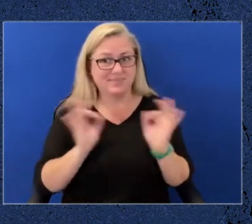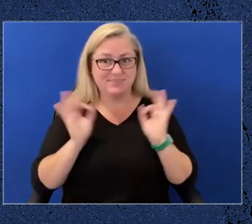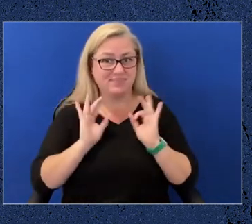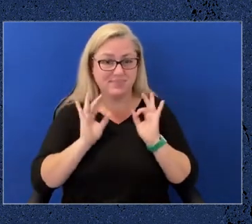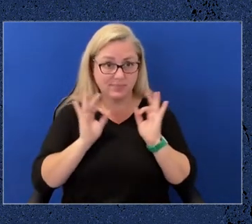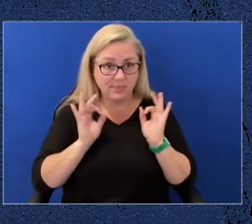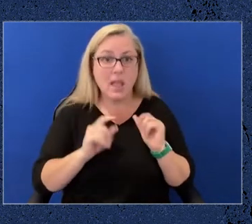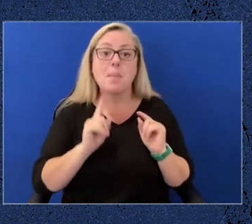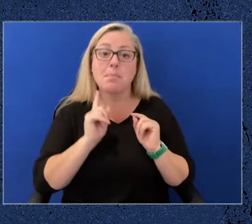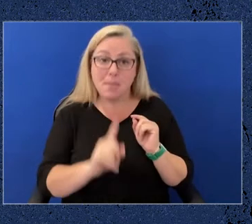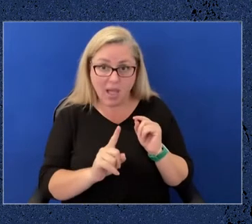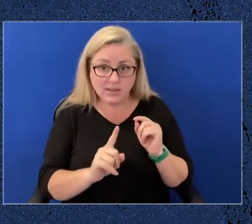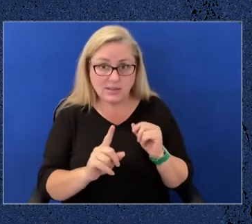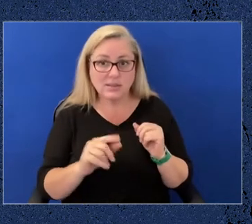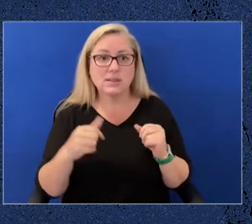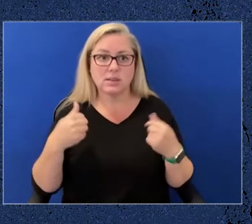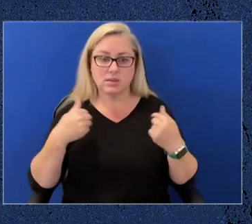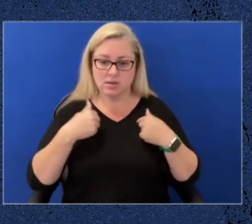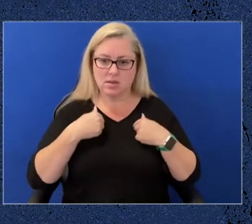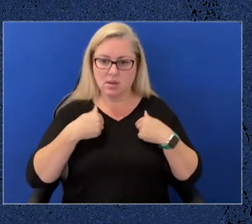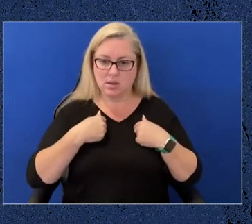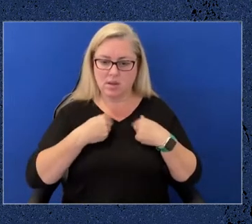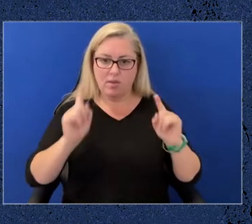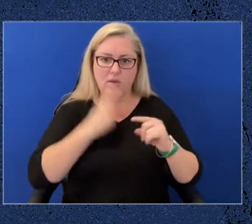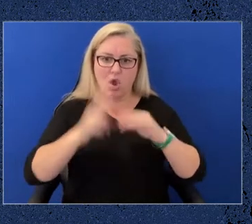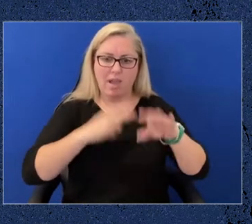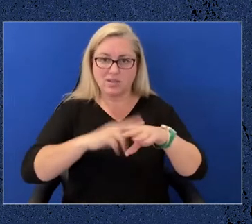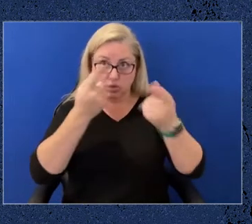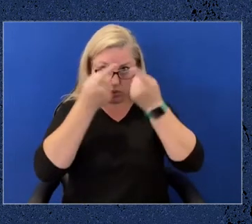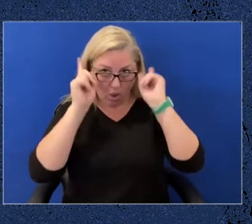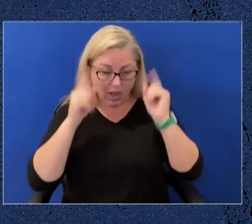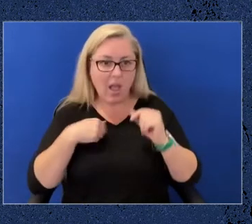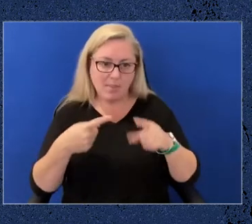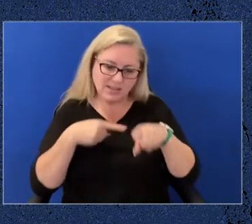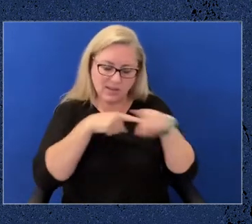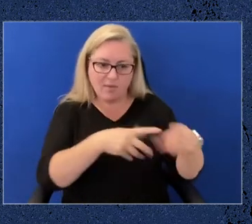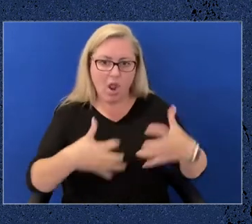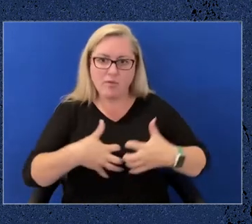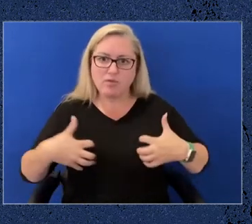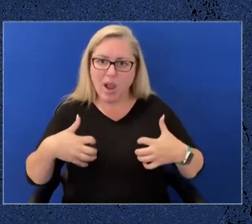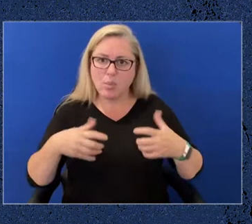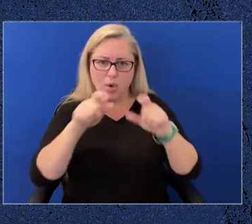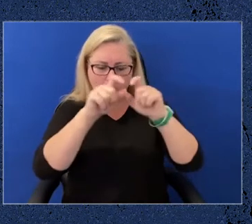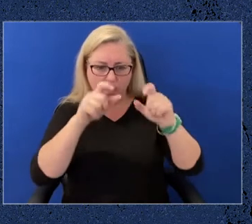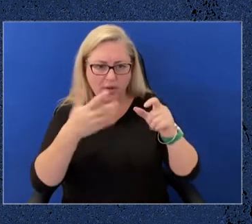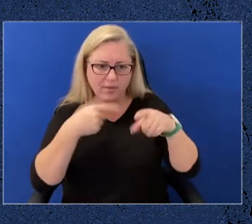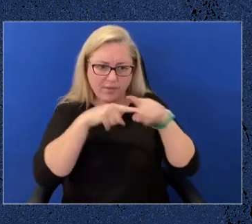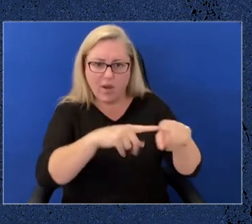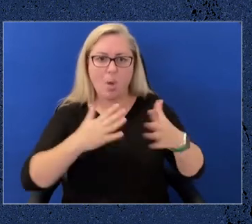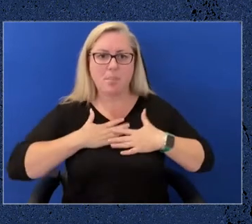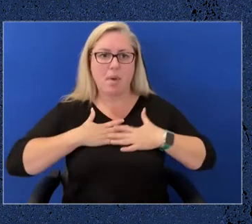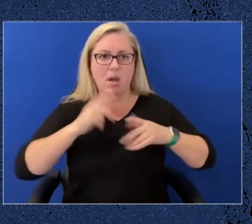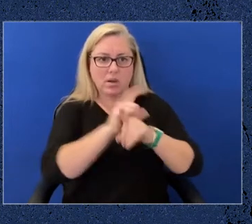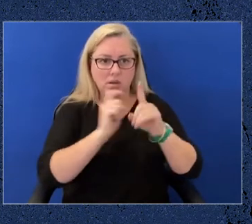But I also, as a Wiradjuri woman and Indigenous scholar, I need to work with frameworks and ideas from my cultural and